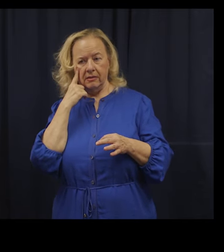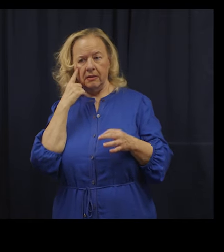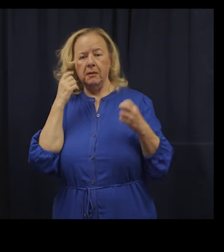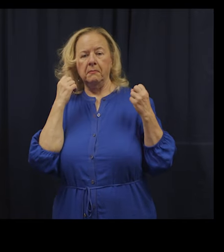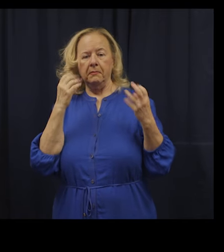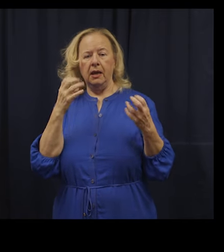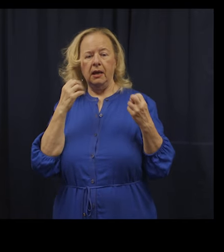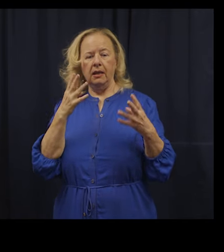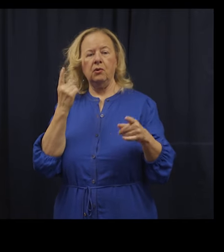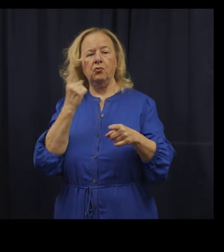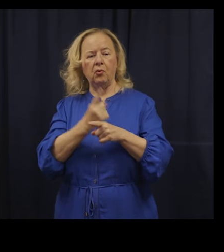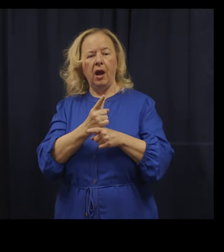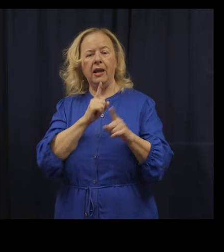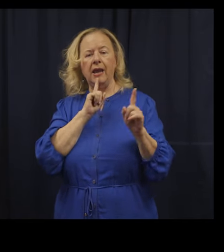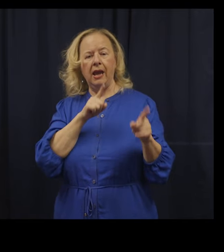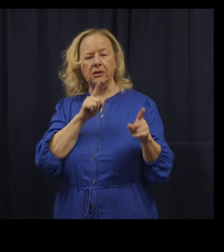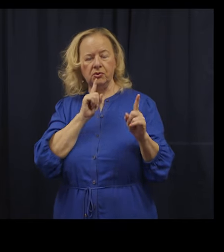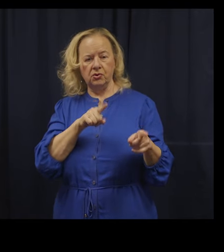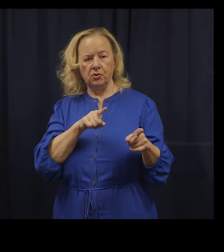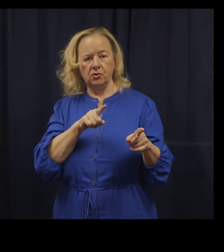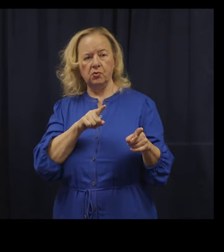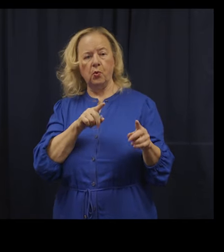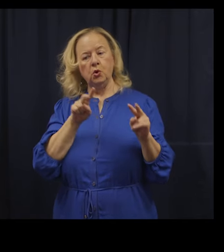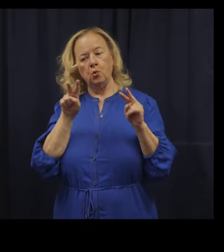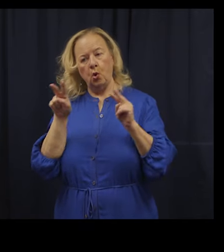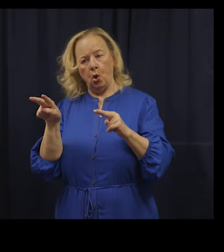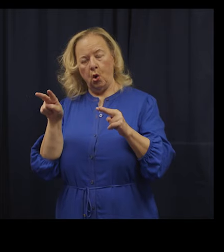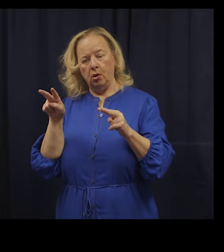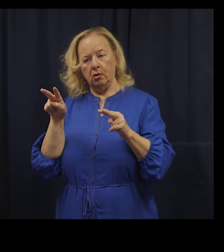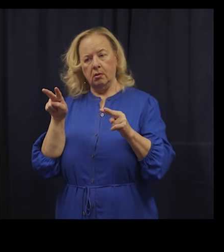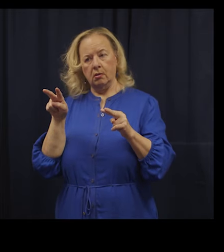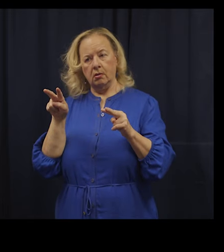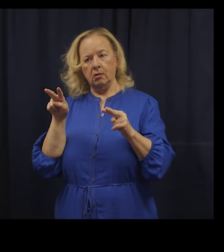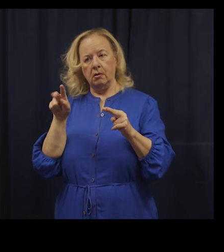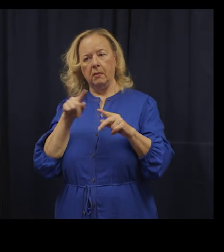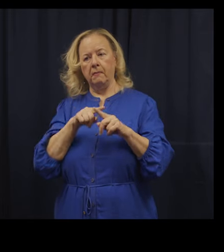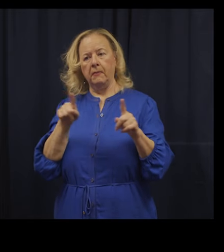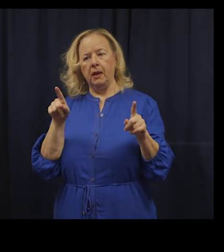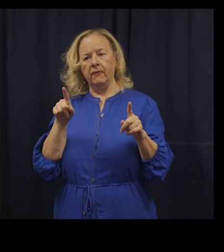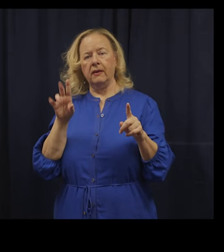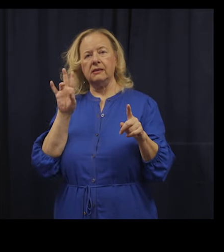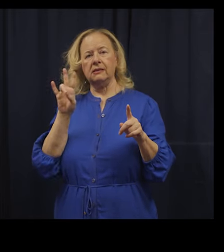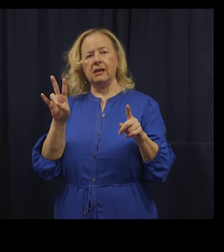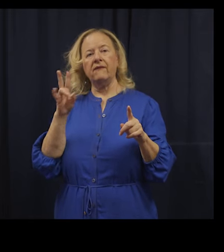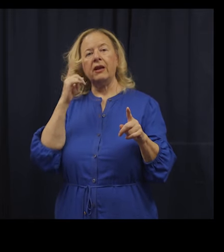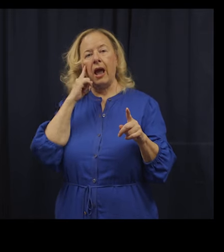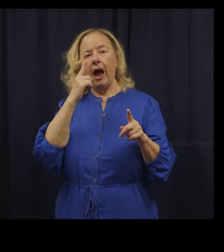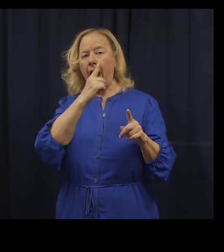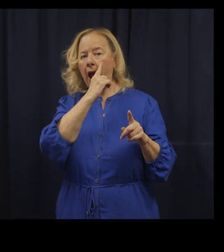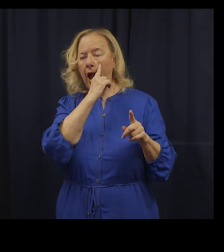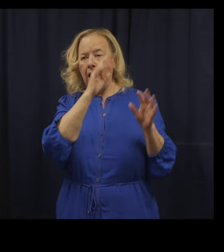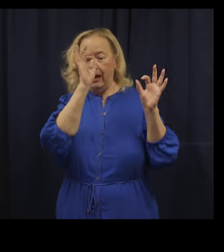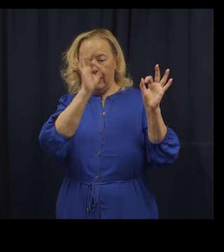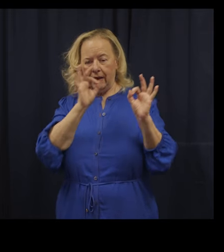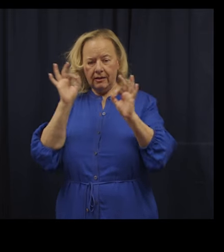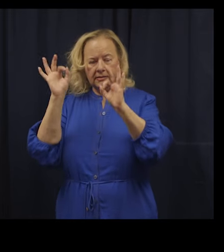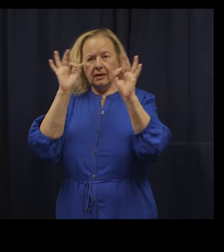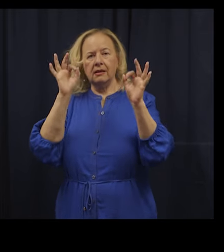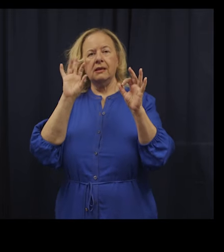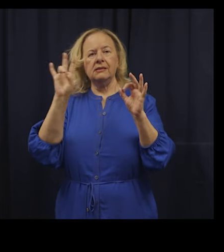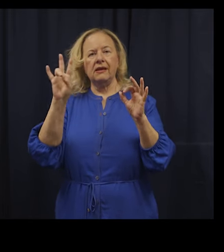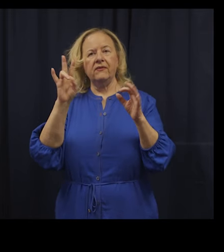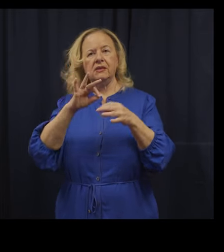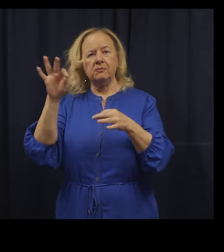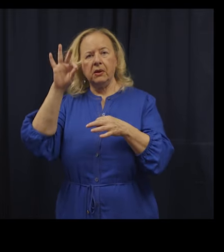many right answers when we look at these things. But the seven eyes you can think of as the seven spirits. And we